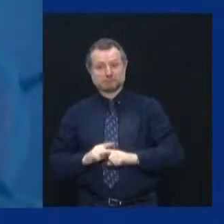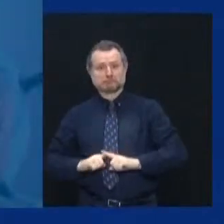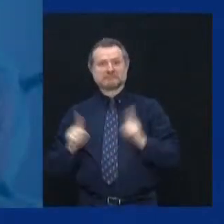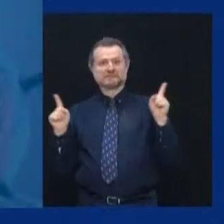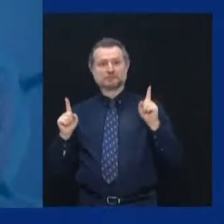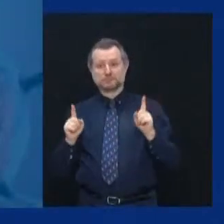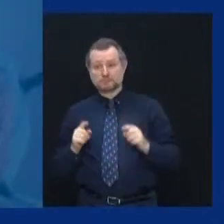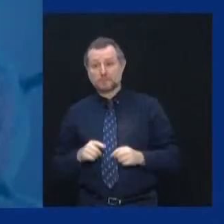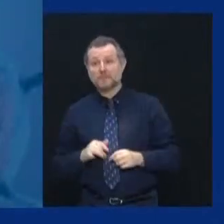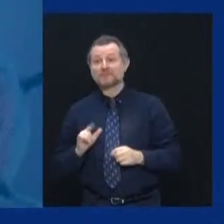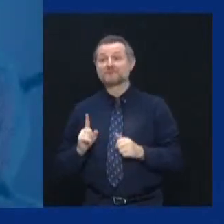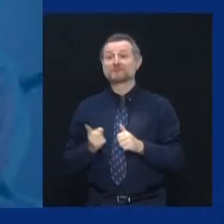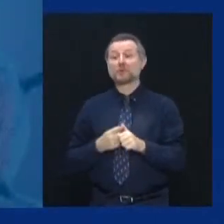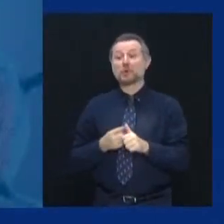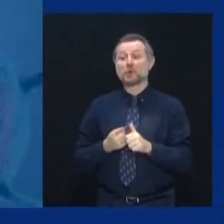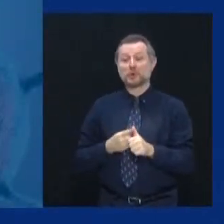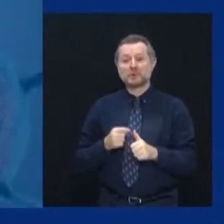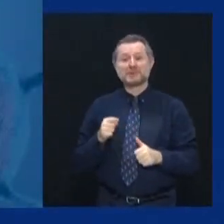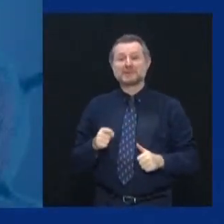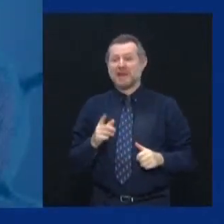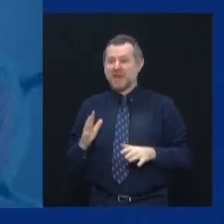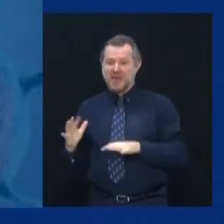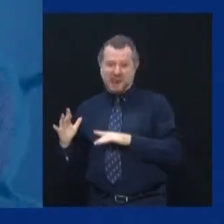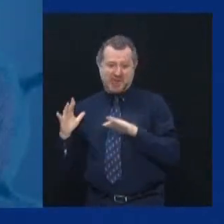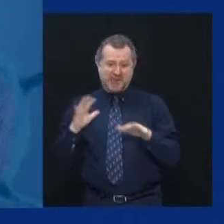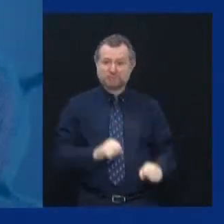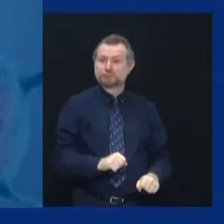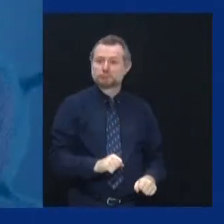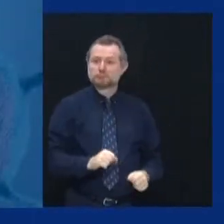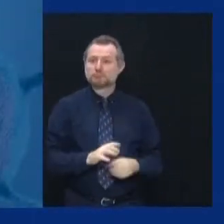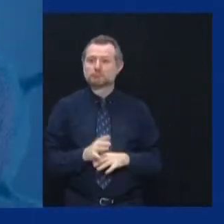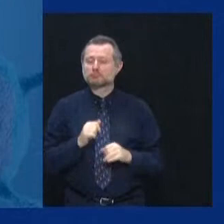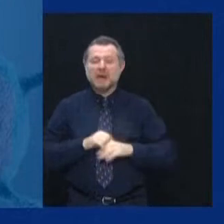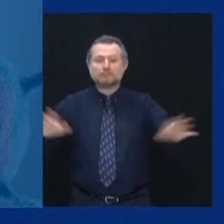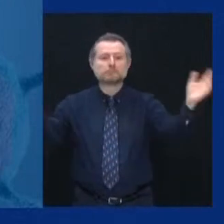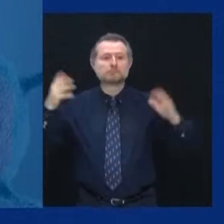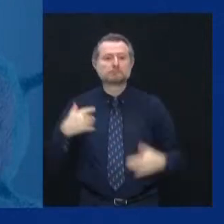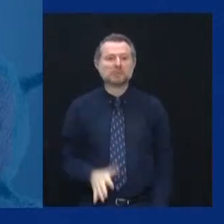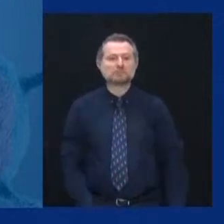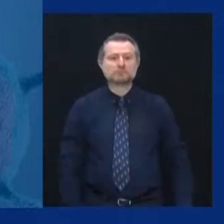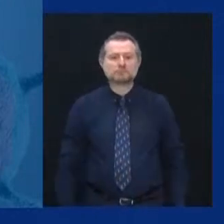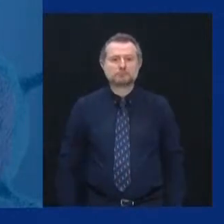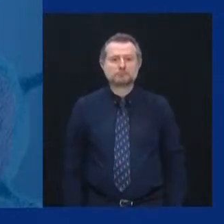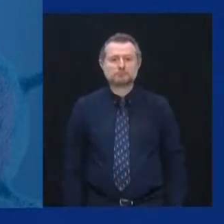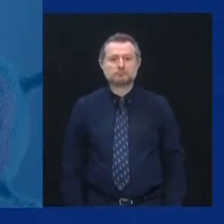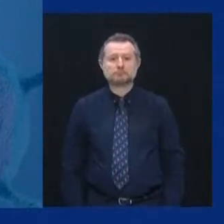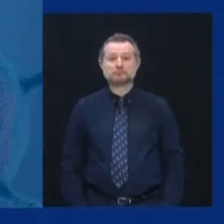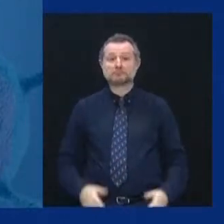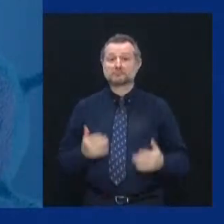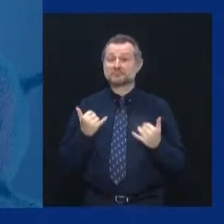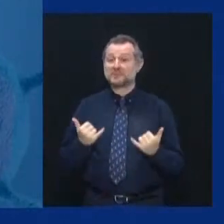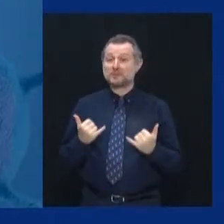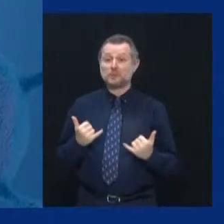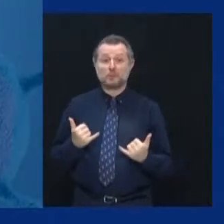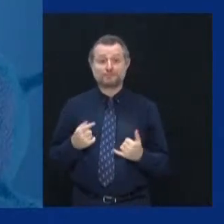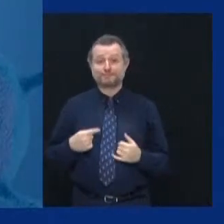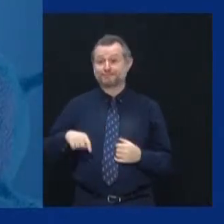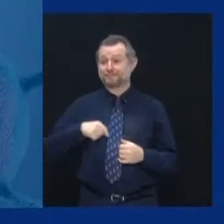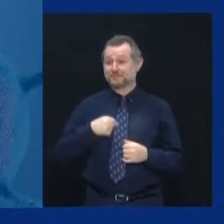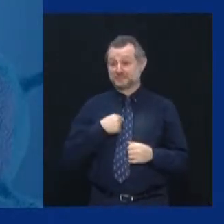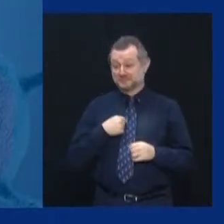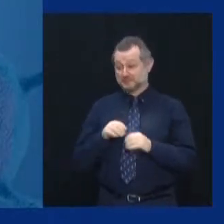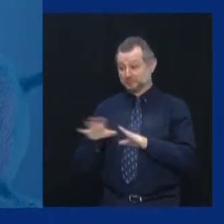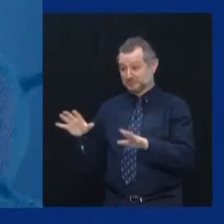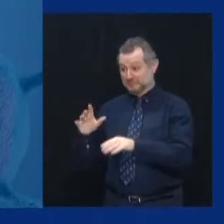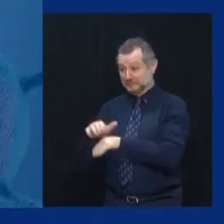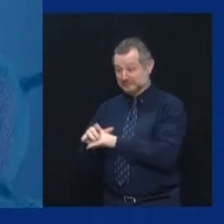original strain. So in the foot race, between the infection rate and the vaccine, you just